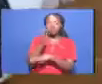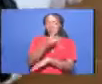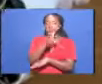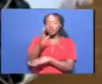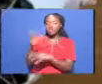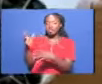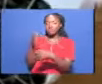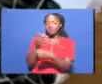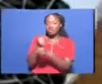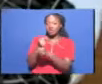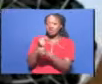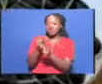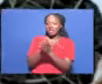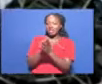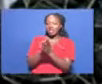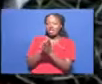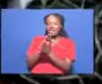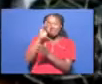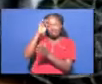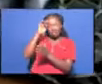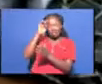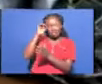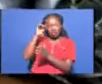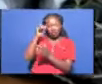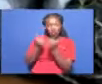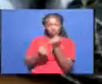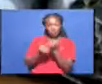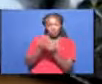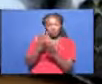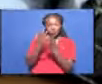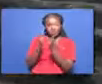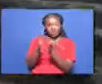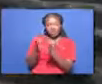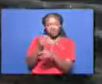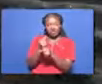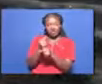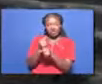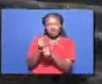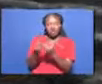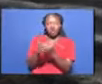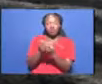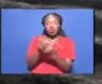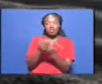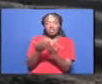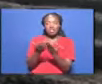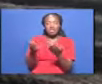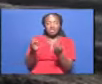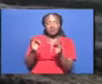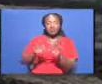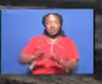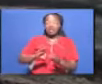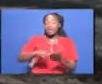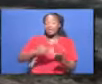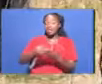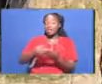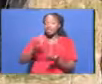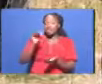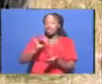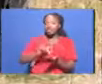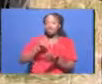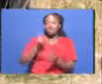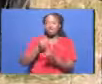associations and charcoal producers association to take care of Mother Nature have failed to reduce the effects of